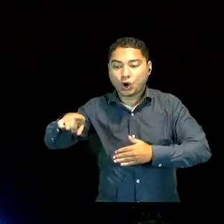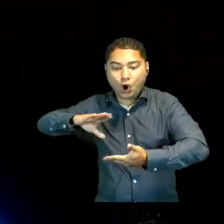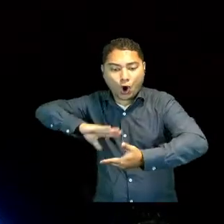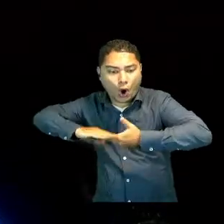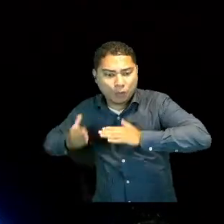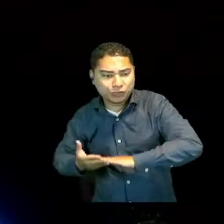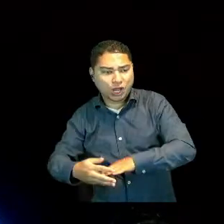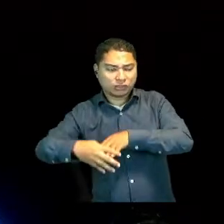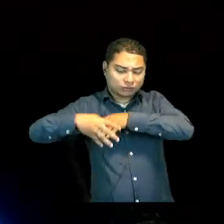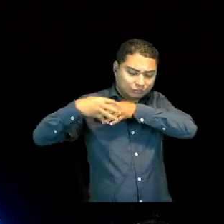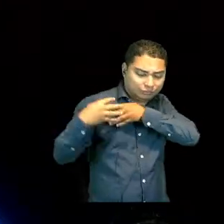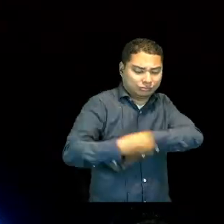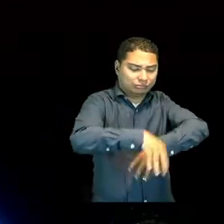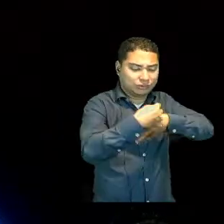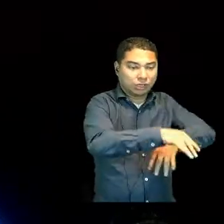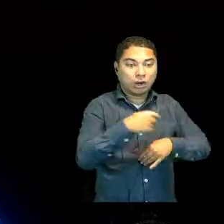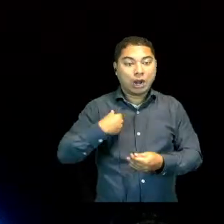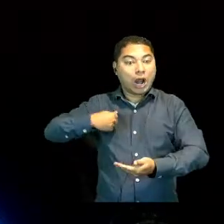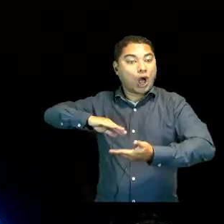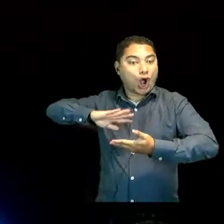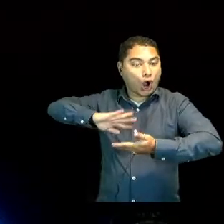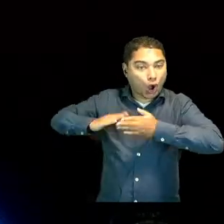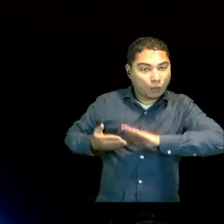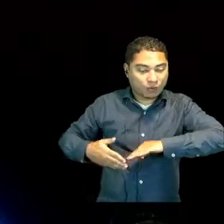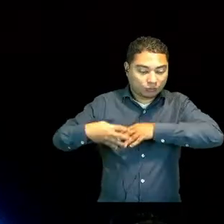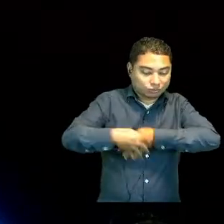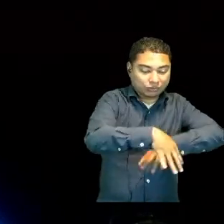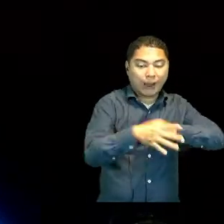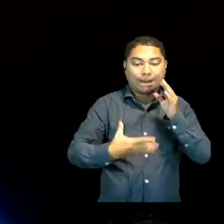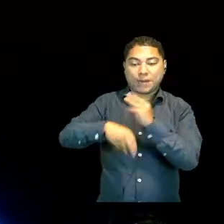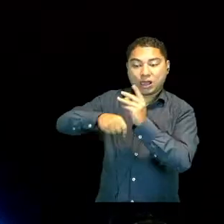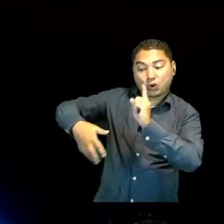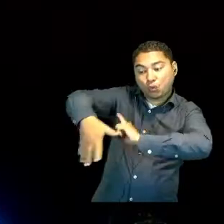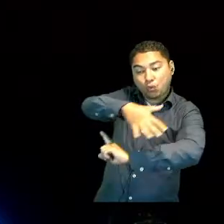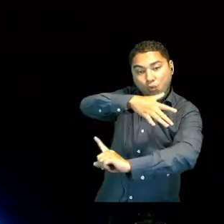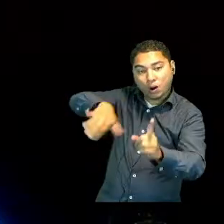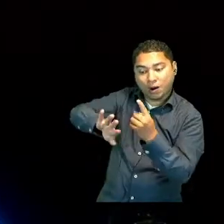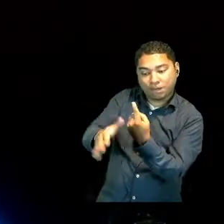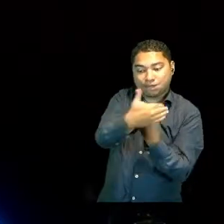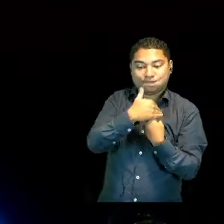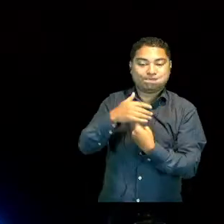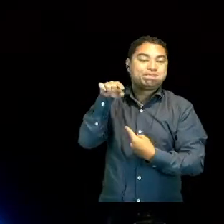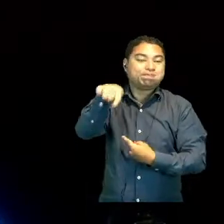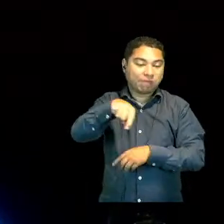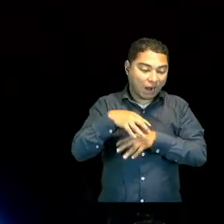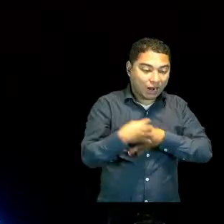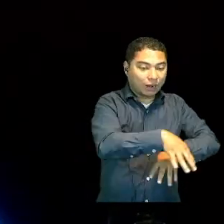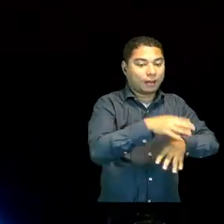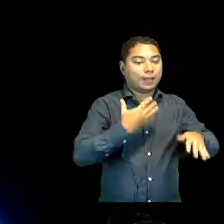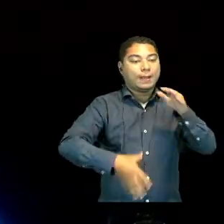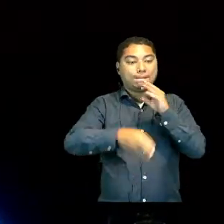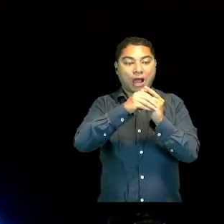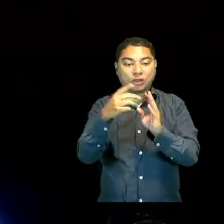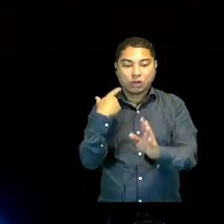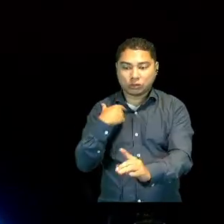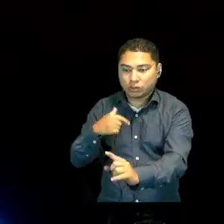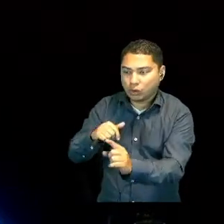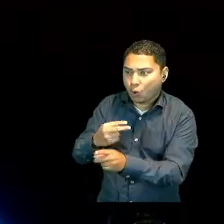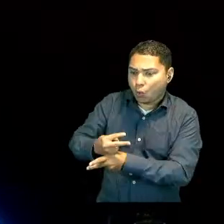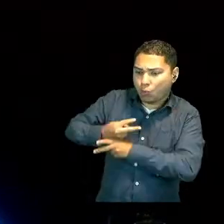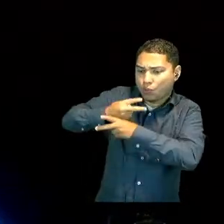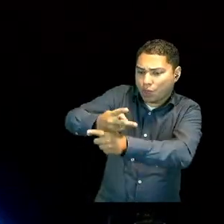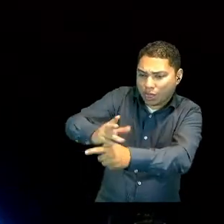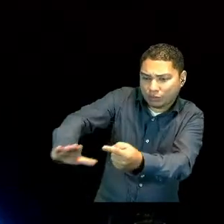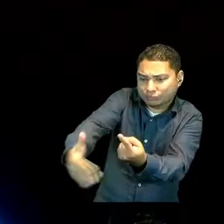their environment. They were marching for the safety of people all over